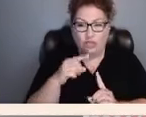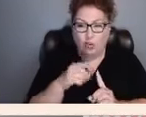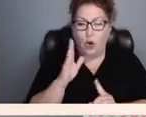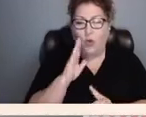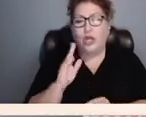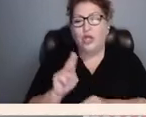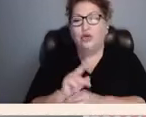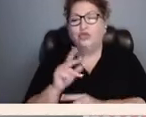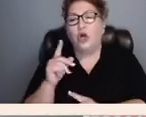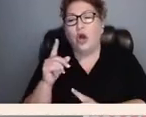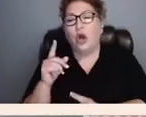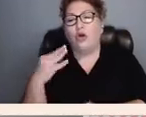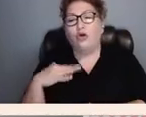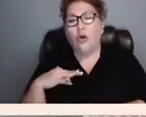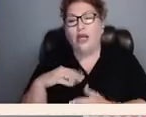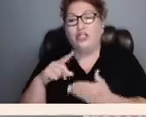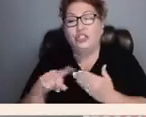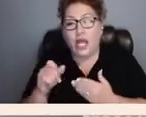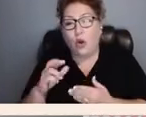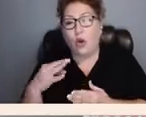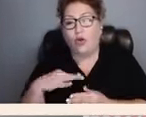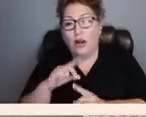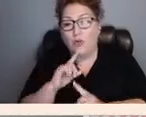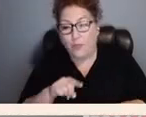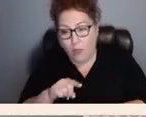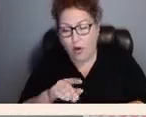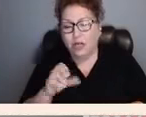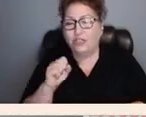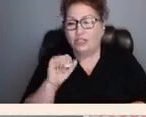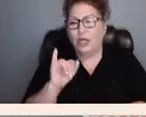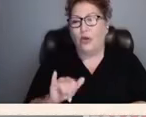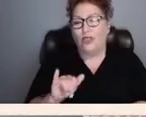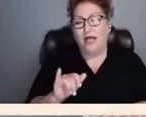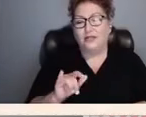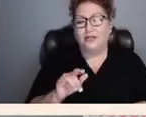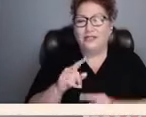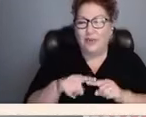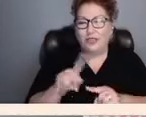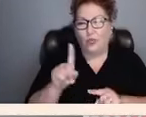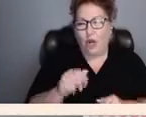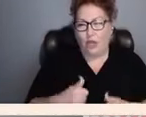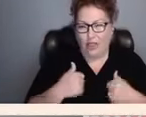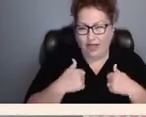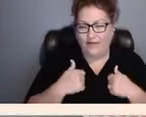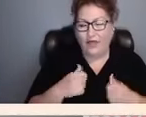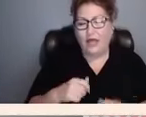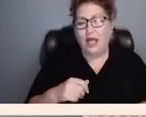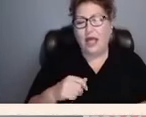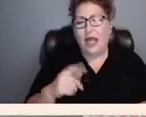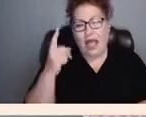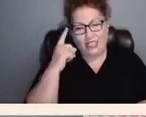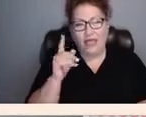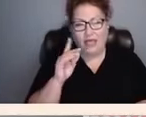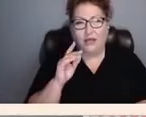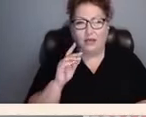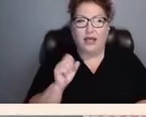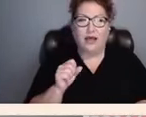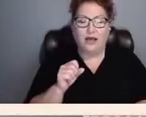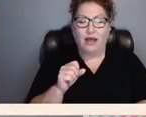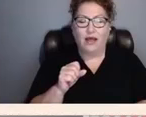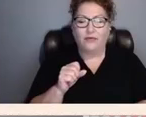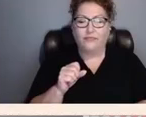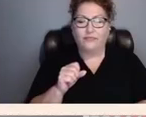report. So that's indicative of where you reside, or actually, yeah, I think it would be indicative of where the. Don't